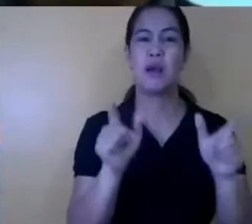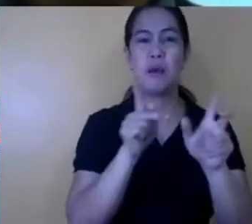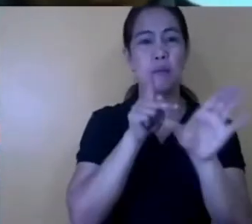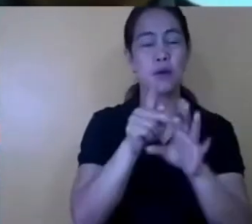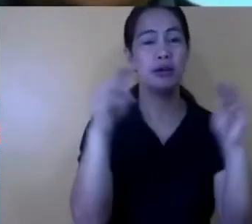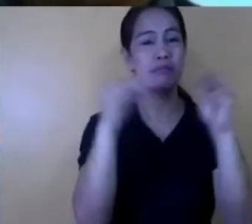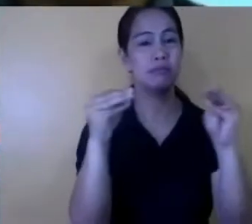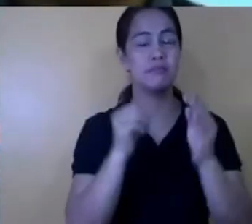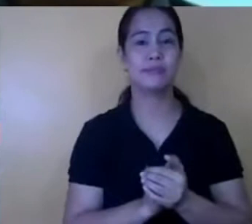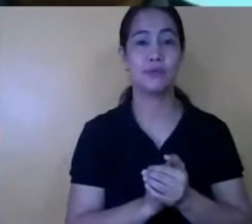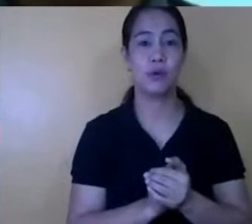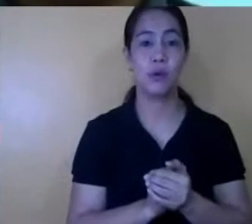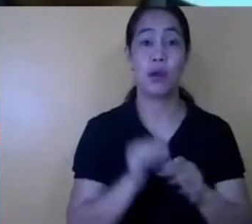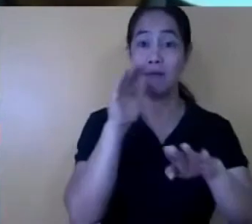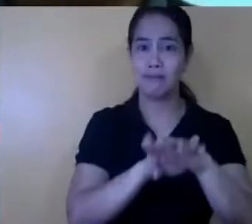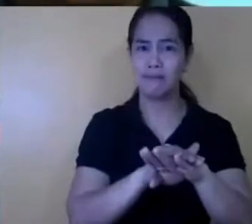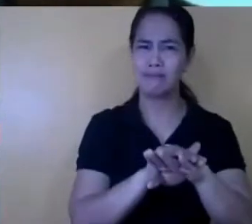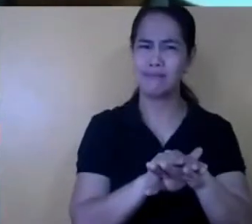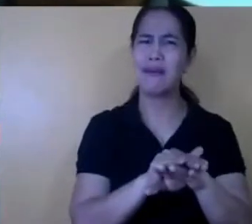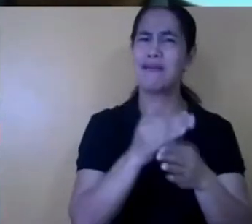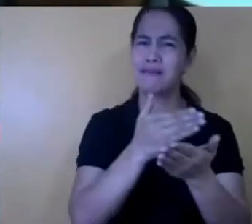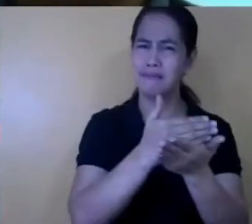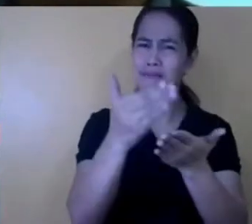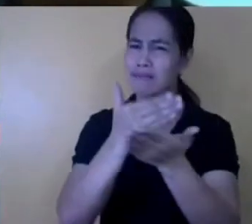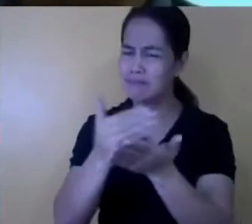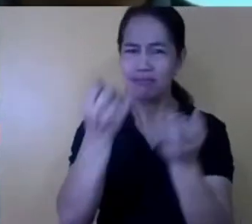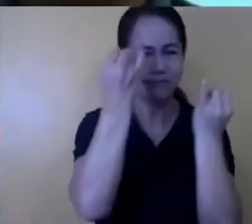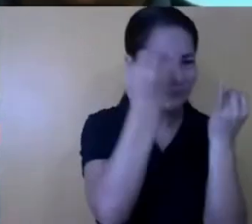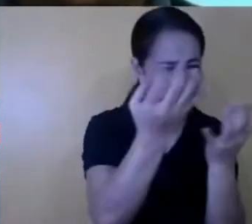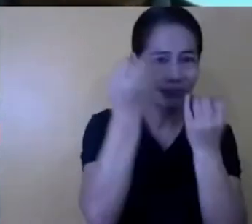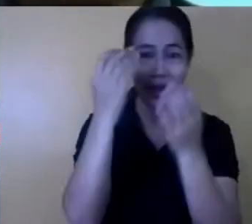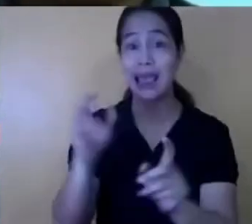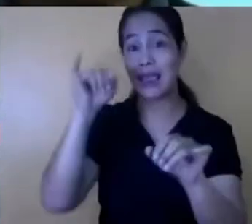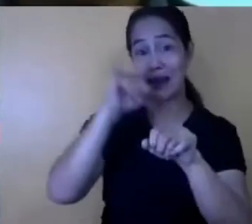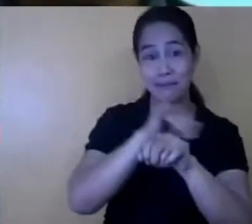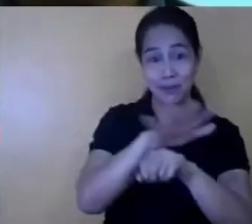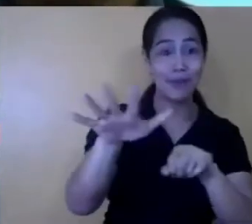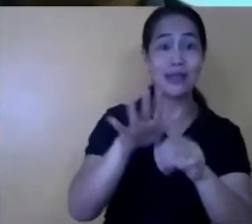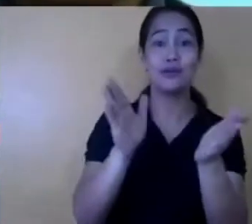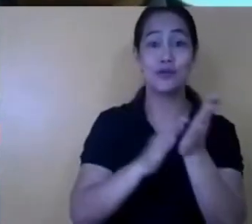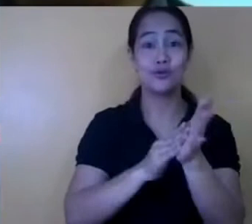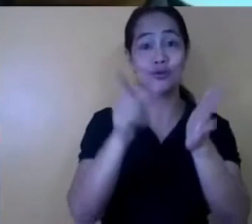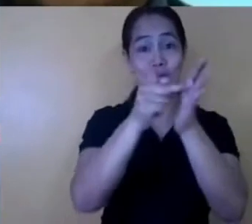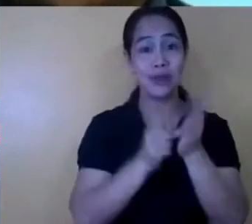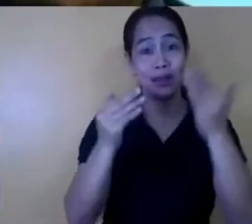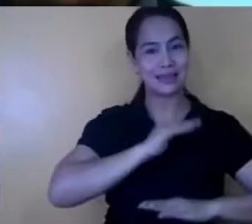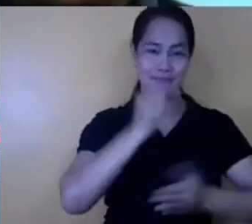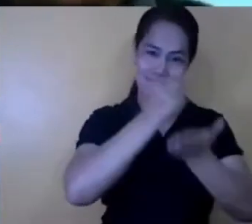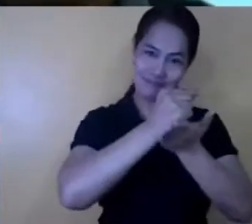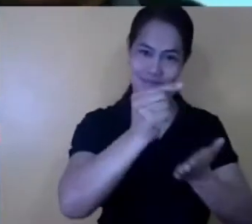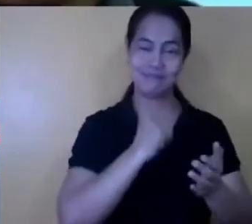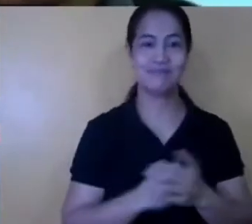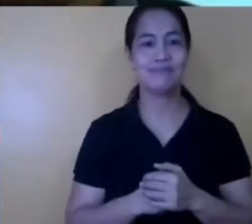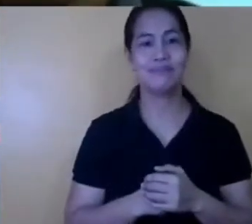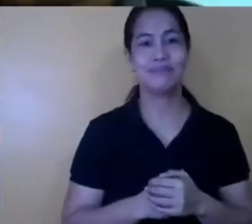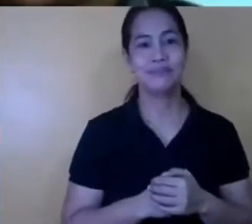on disseminating information and implementing school policies and procedures, you get satisfactory rating. Just a